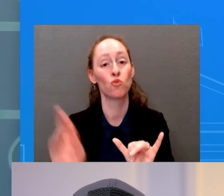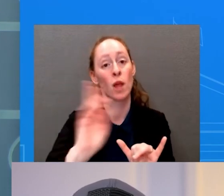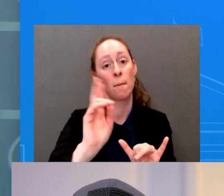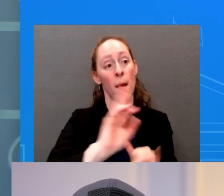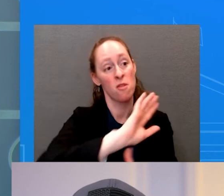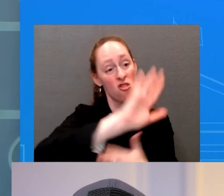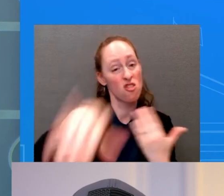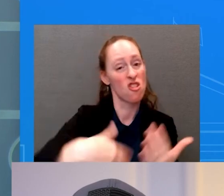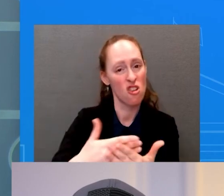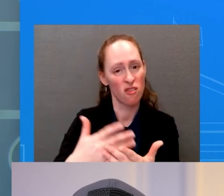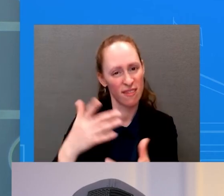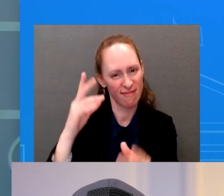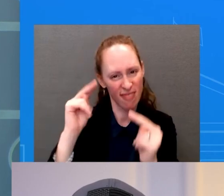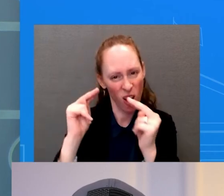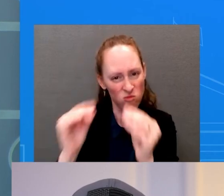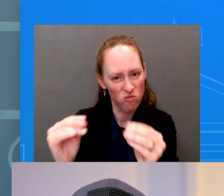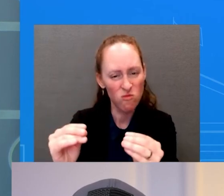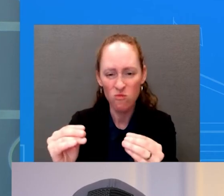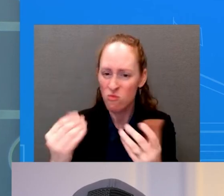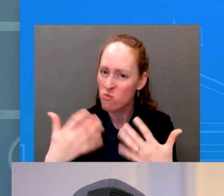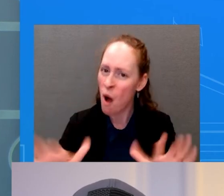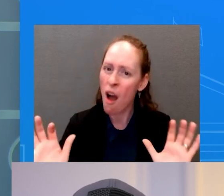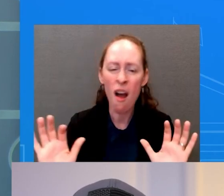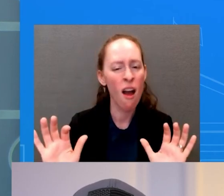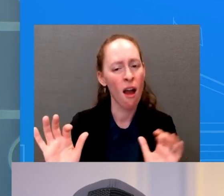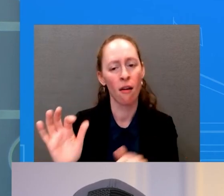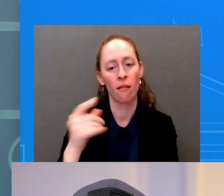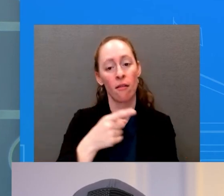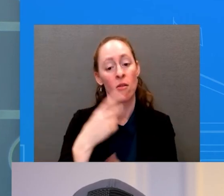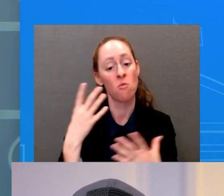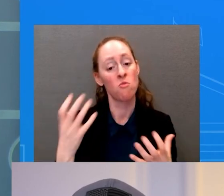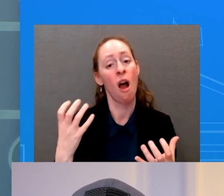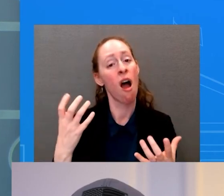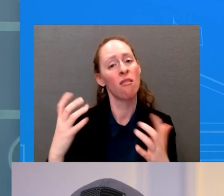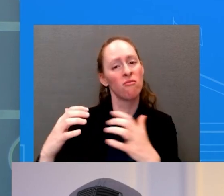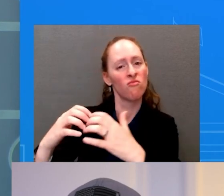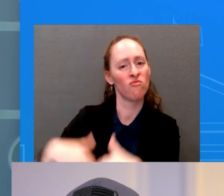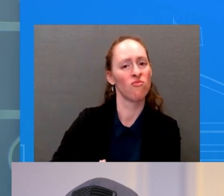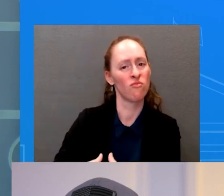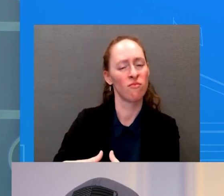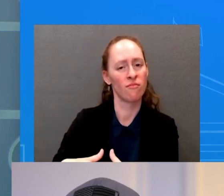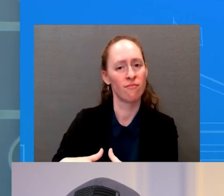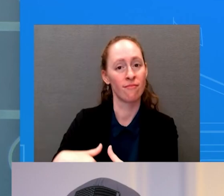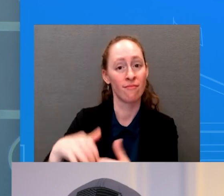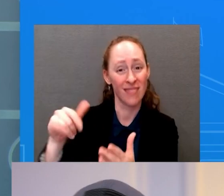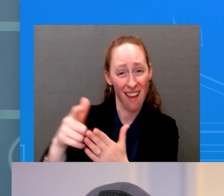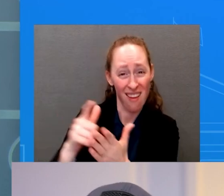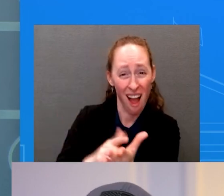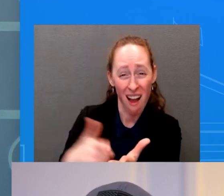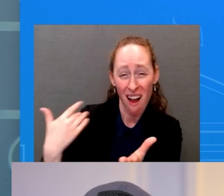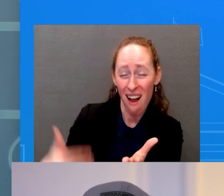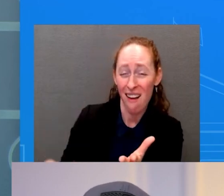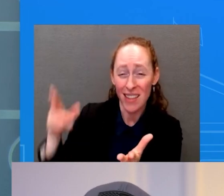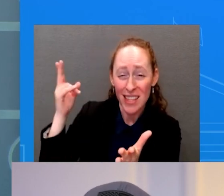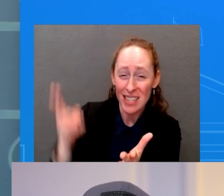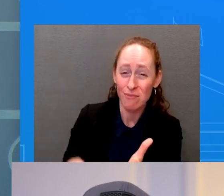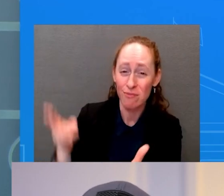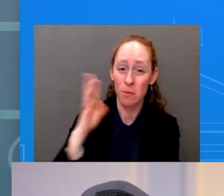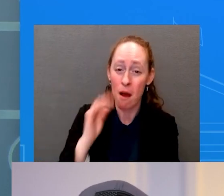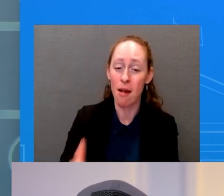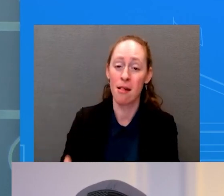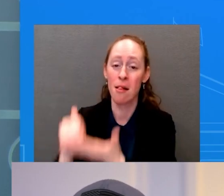repeal that very historic piece of legislation that is also going to lower energy costs, that is also going to help